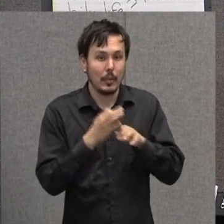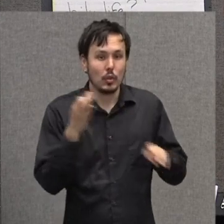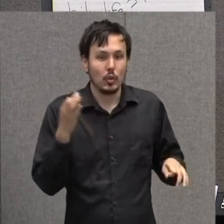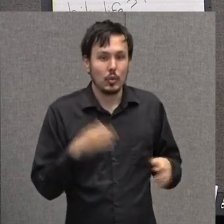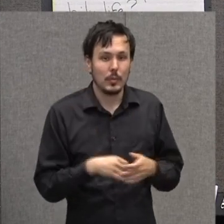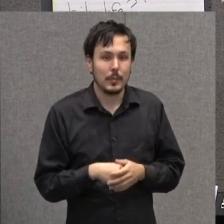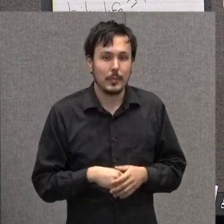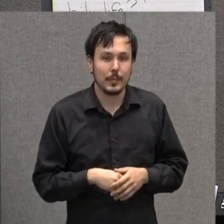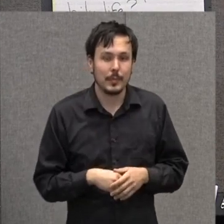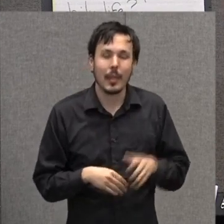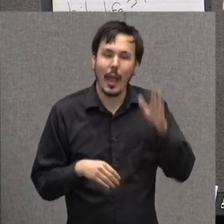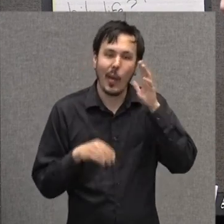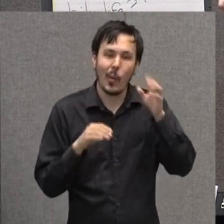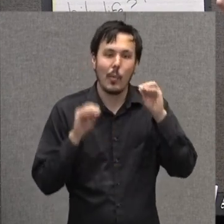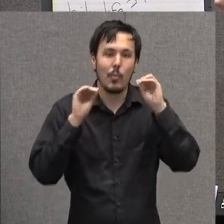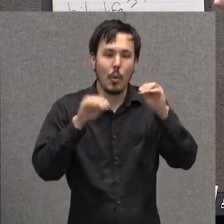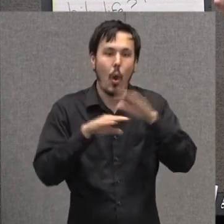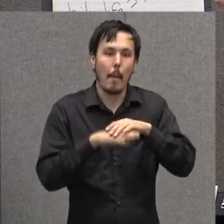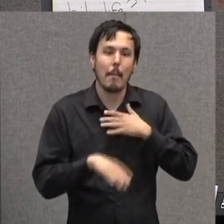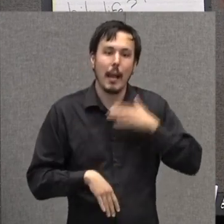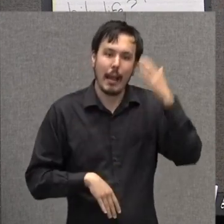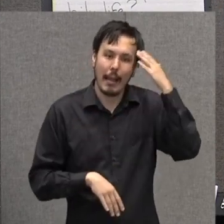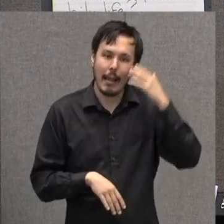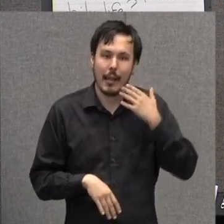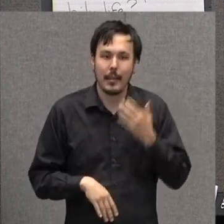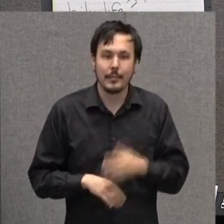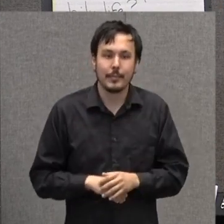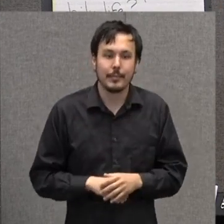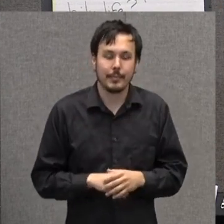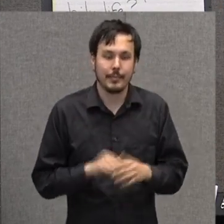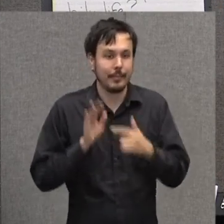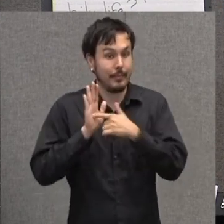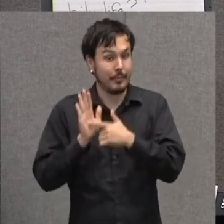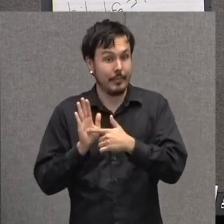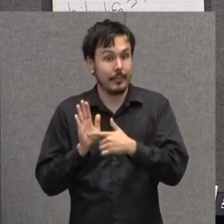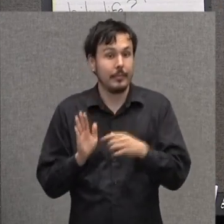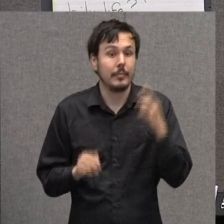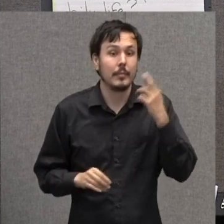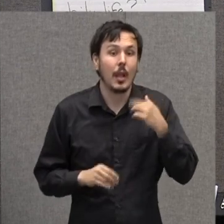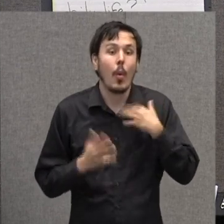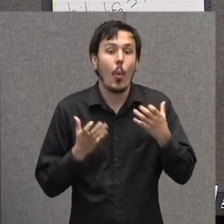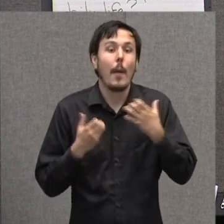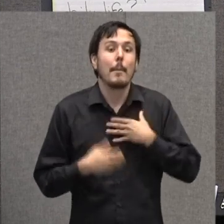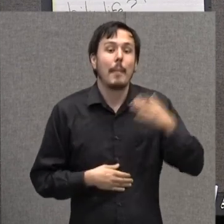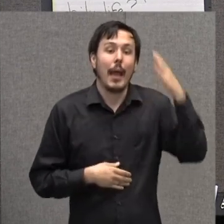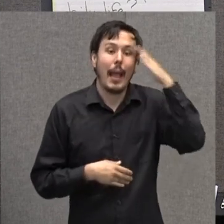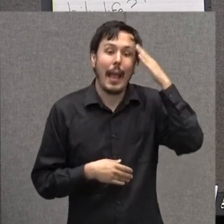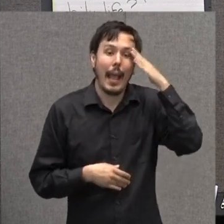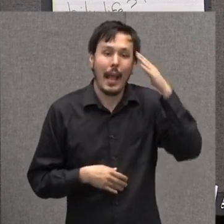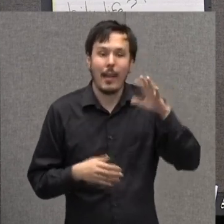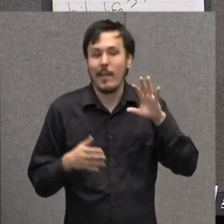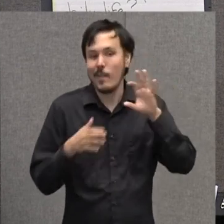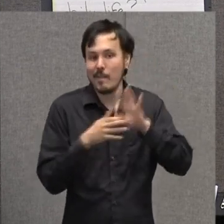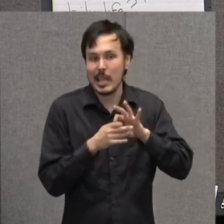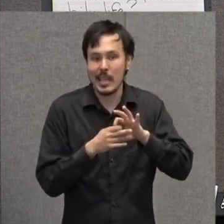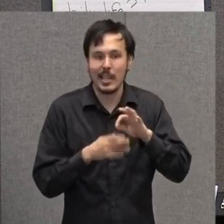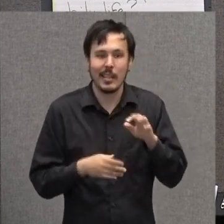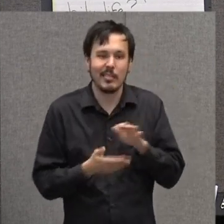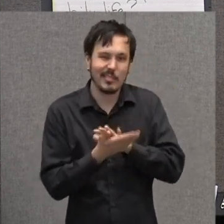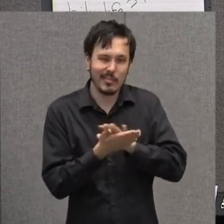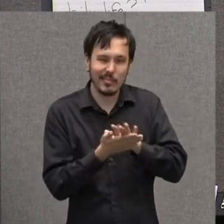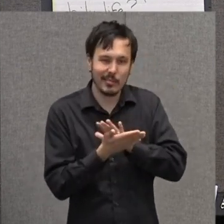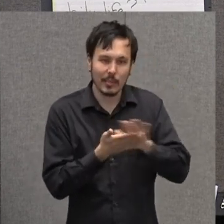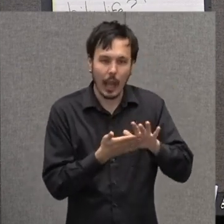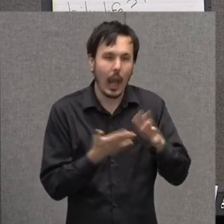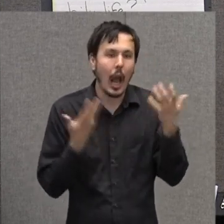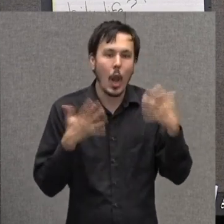I'm going to put it around my head, like so. Because I want my hat to fit snugly on my head. I don't want it falling